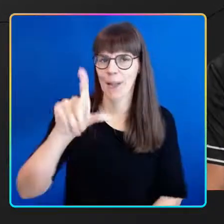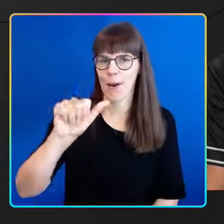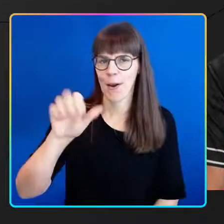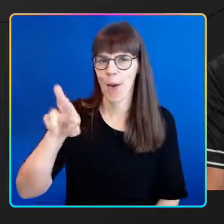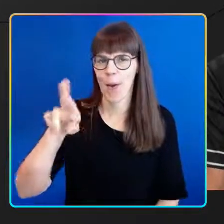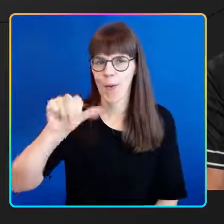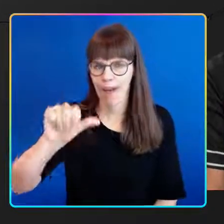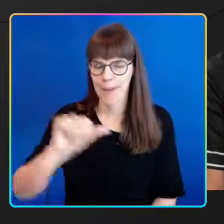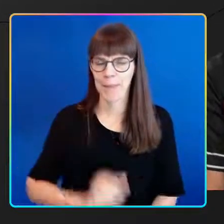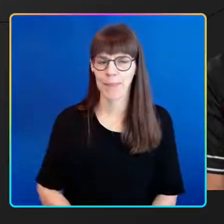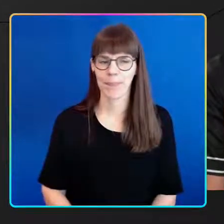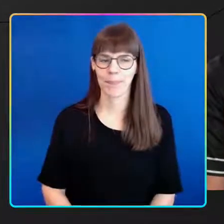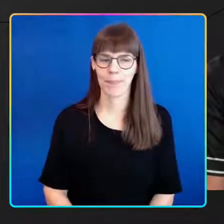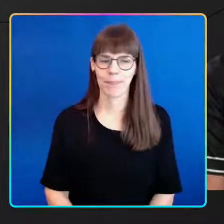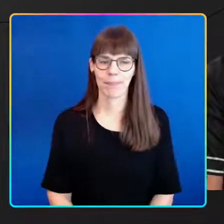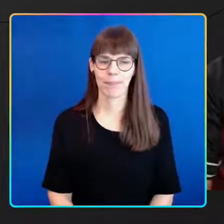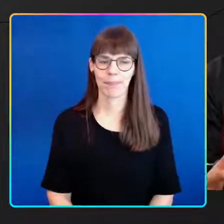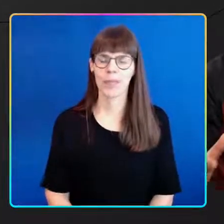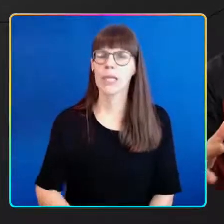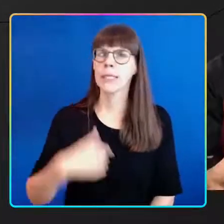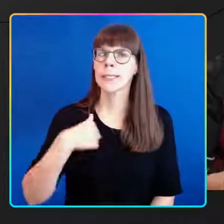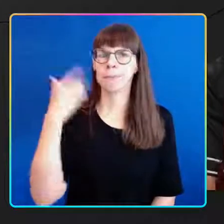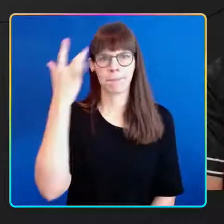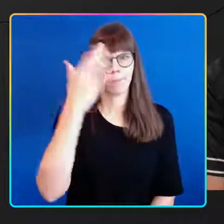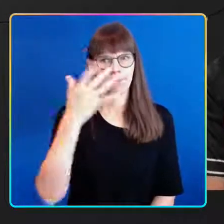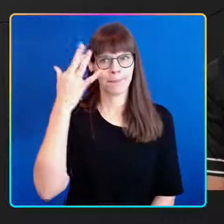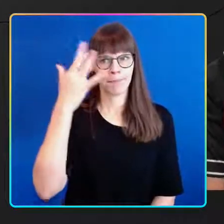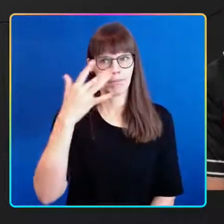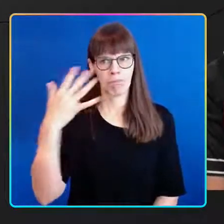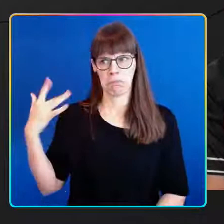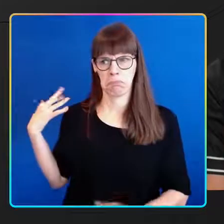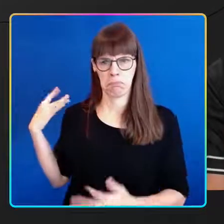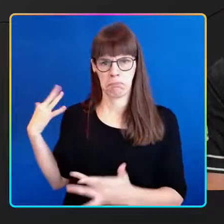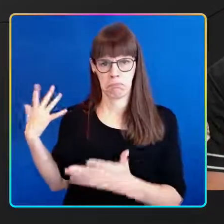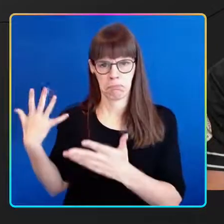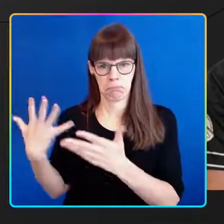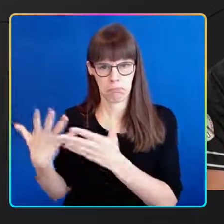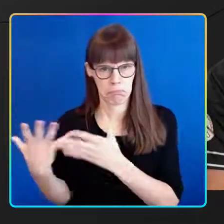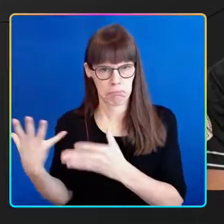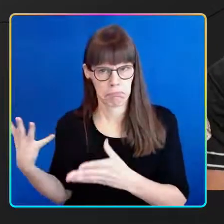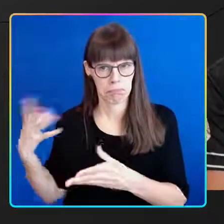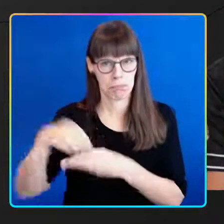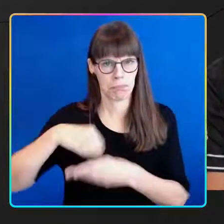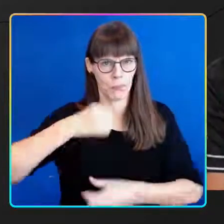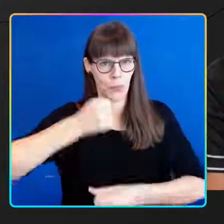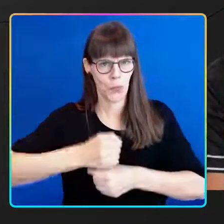wondering, how did you get into AI? How did you get to this point in your career?